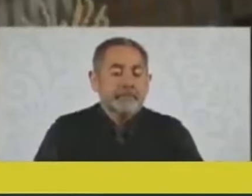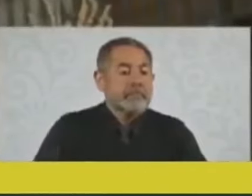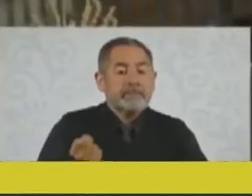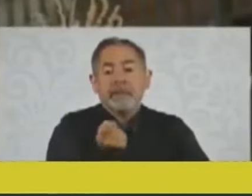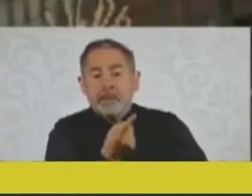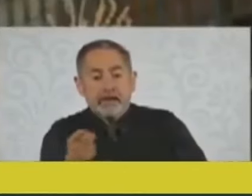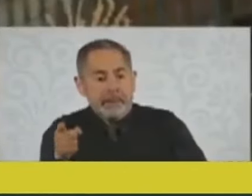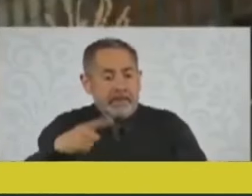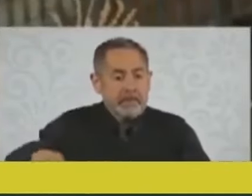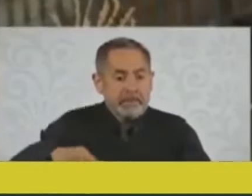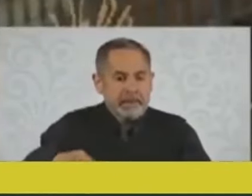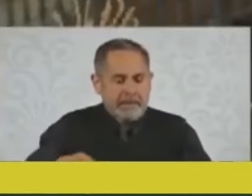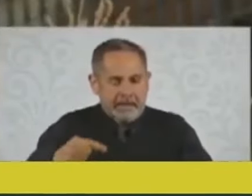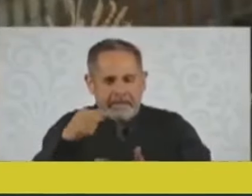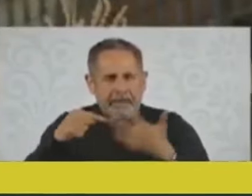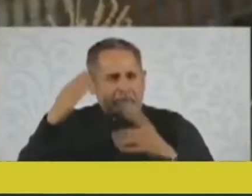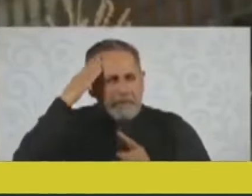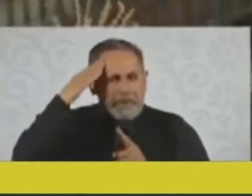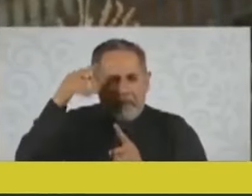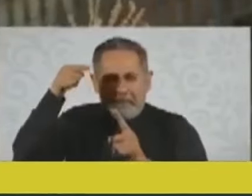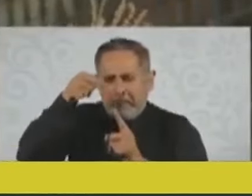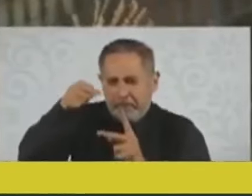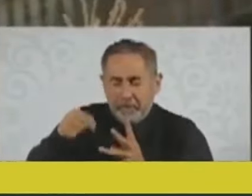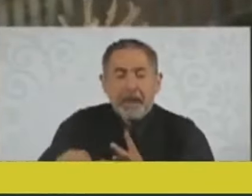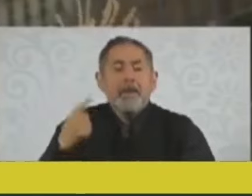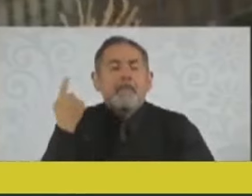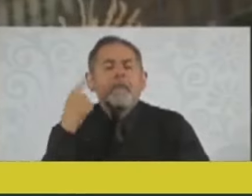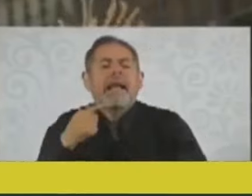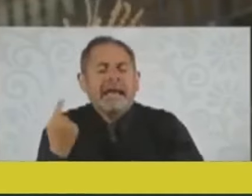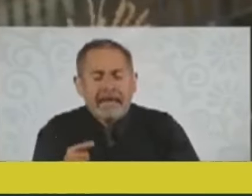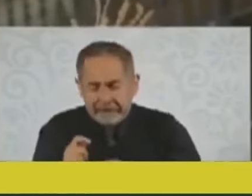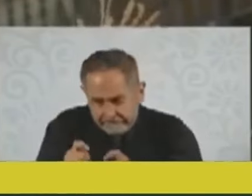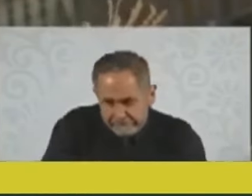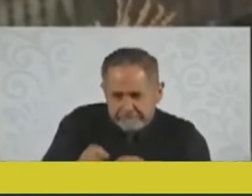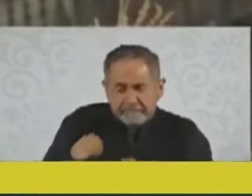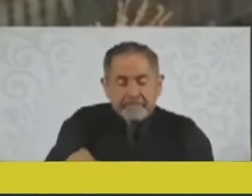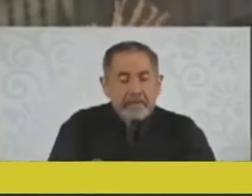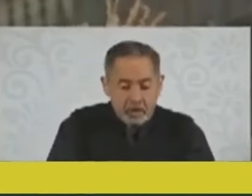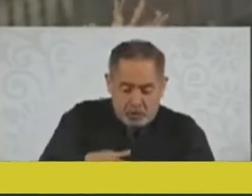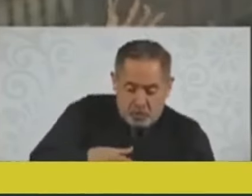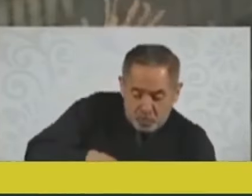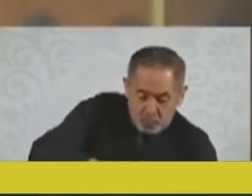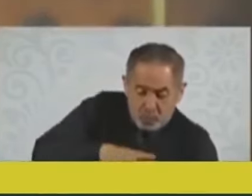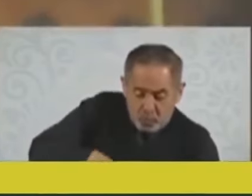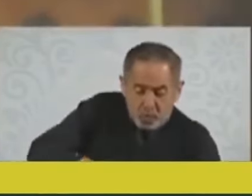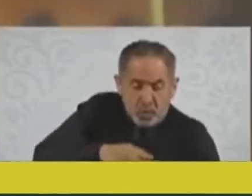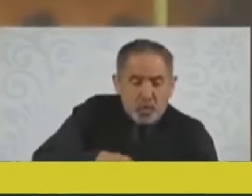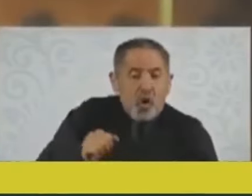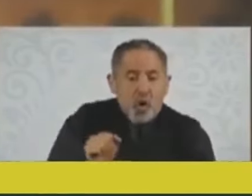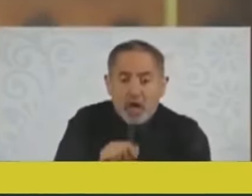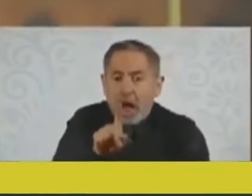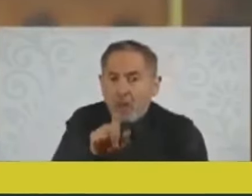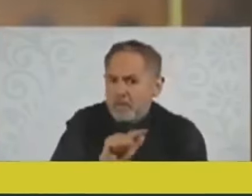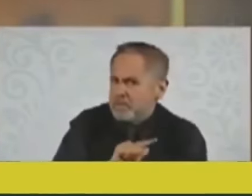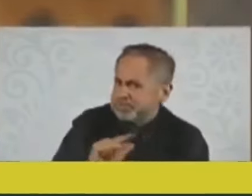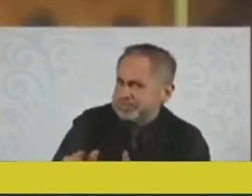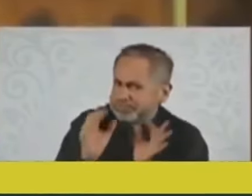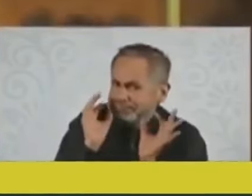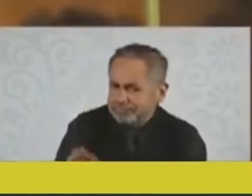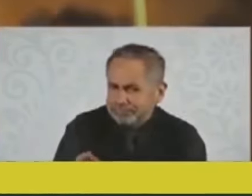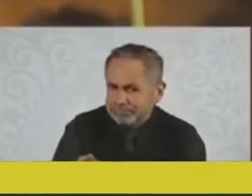99. The main strategic projects to guarantee recycling and human access